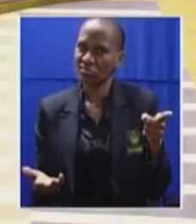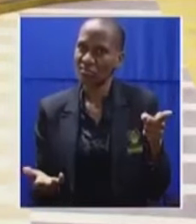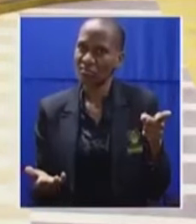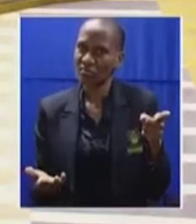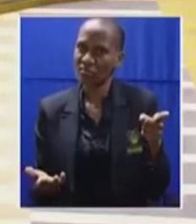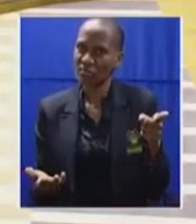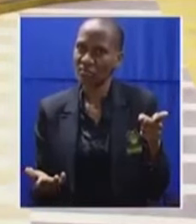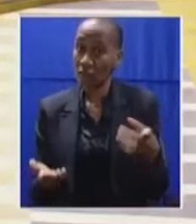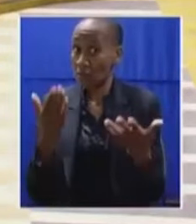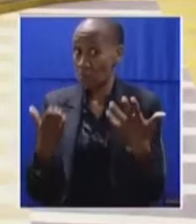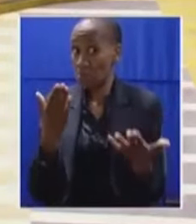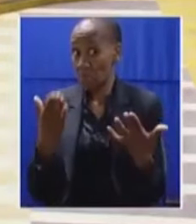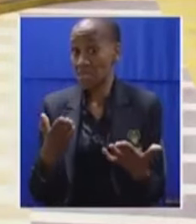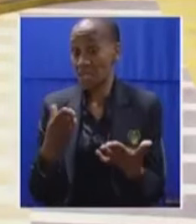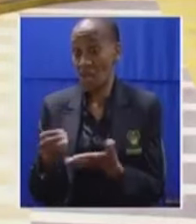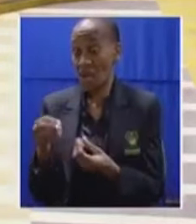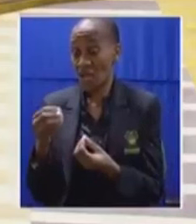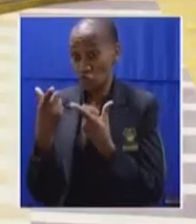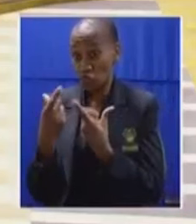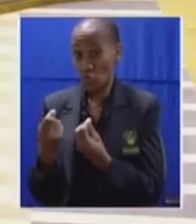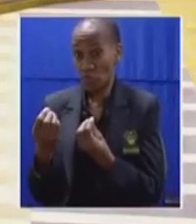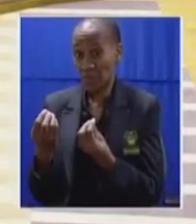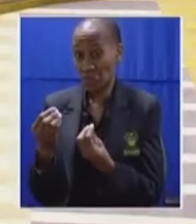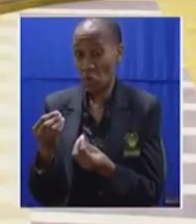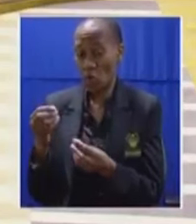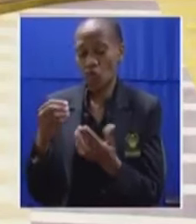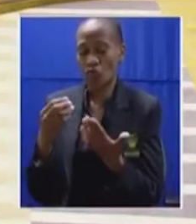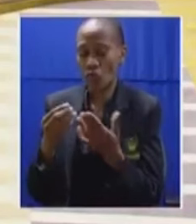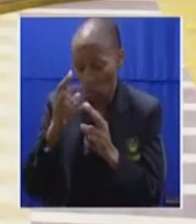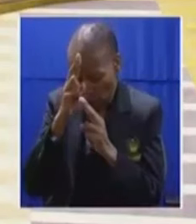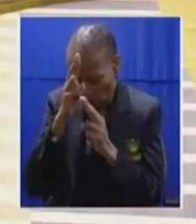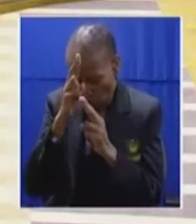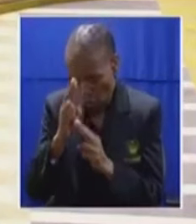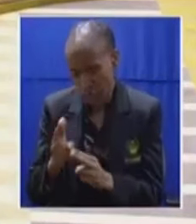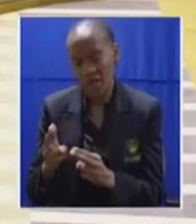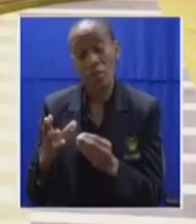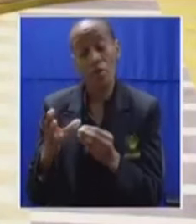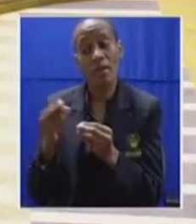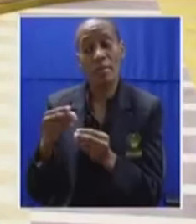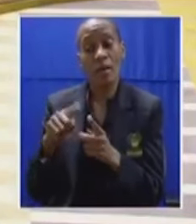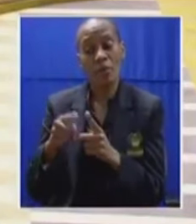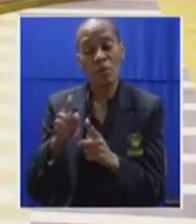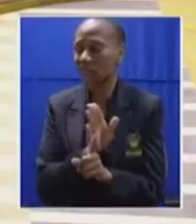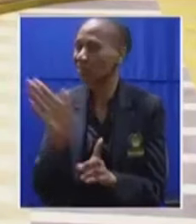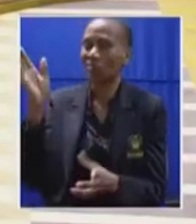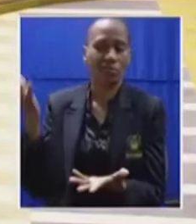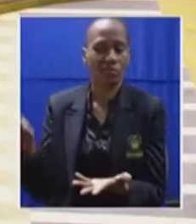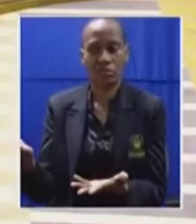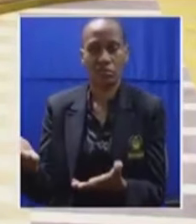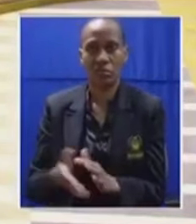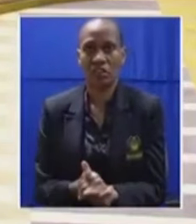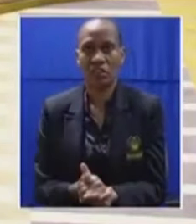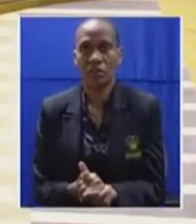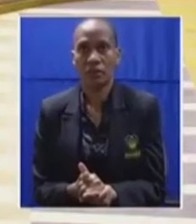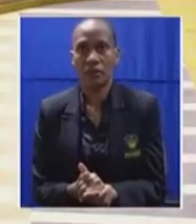sponsor activities here in Parliament. Must not allow that here. Honorable Shibambu, that's not a point of order. Things here. Please.